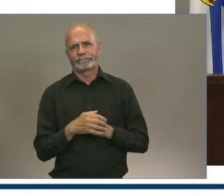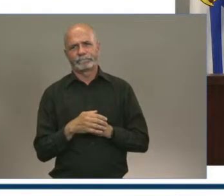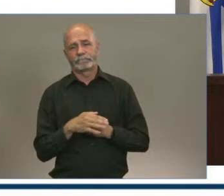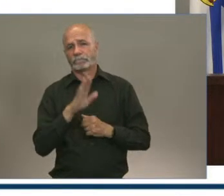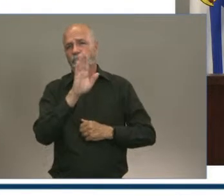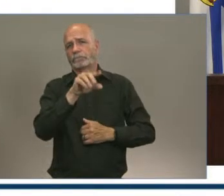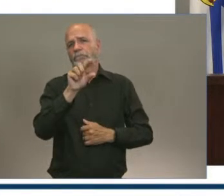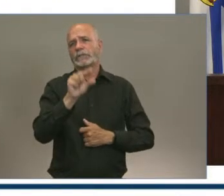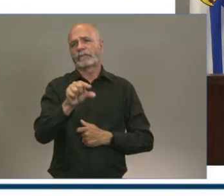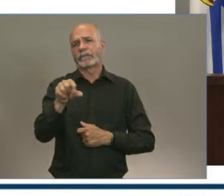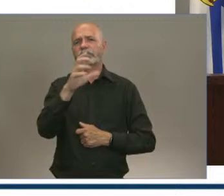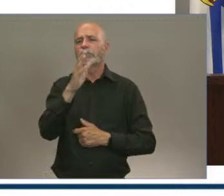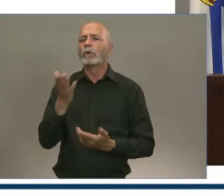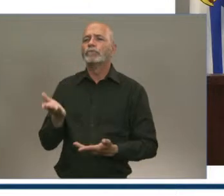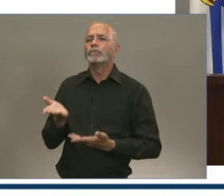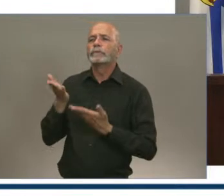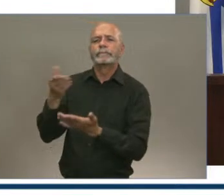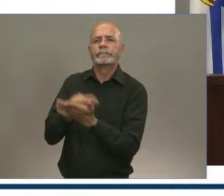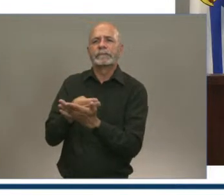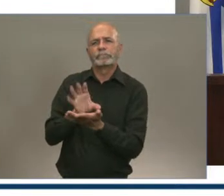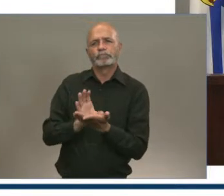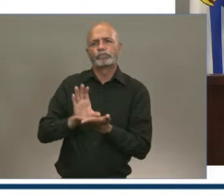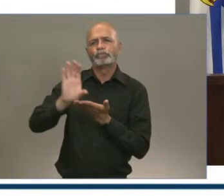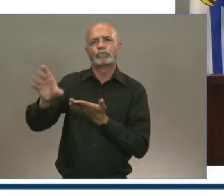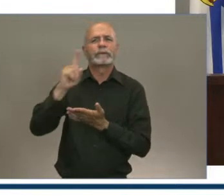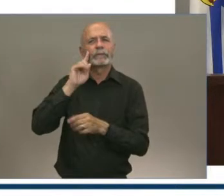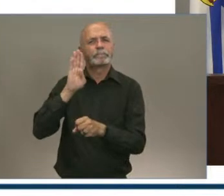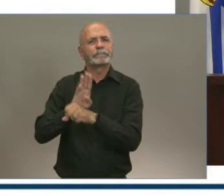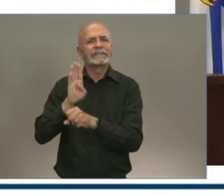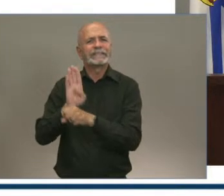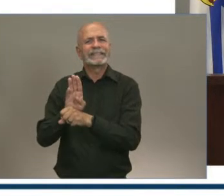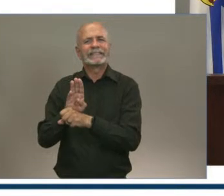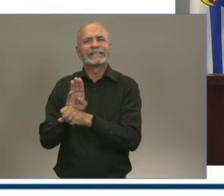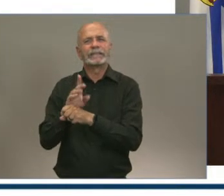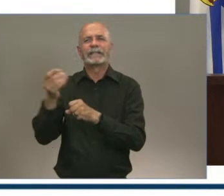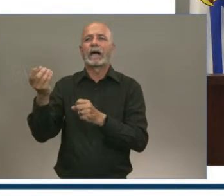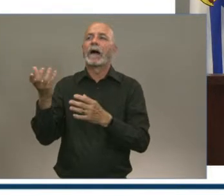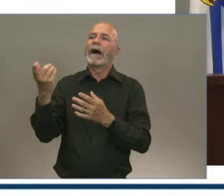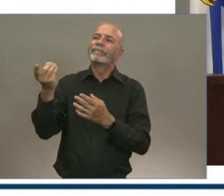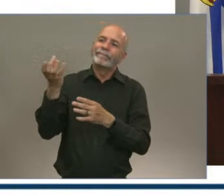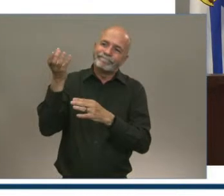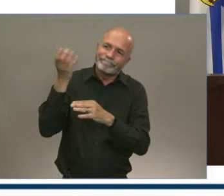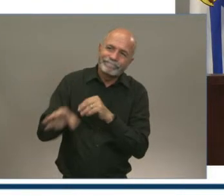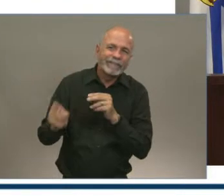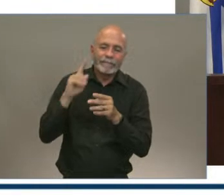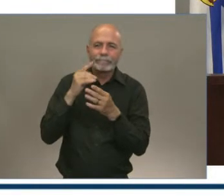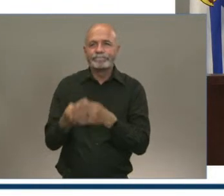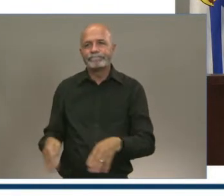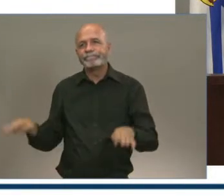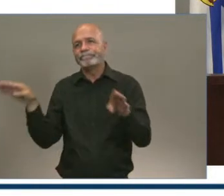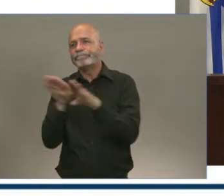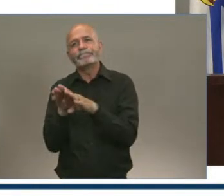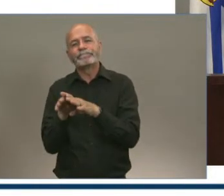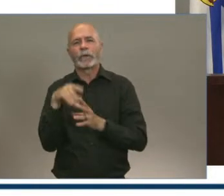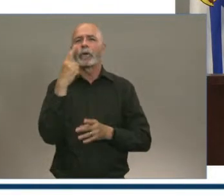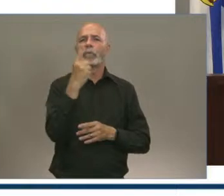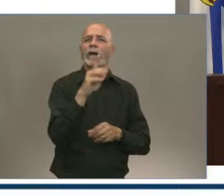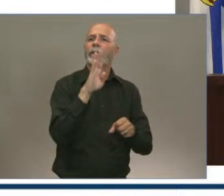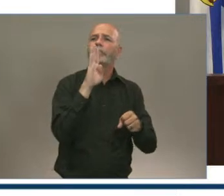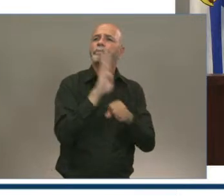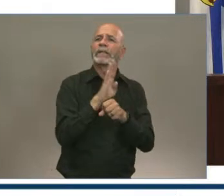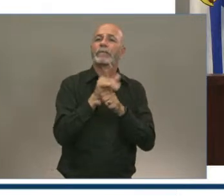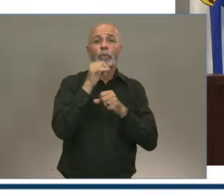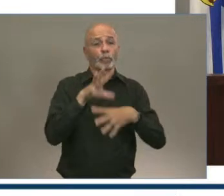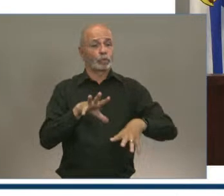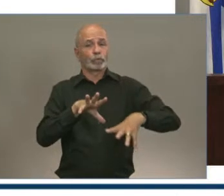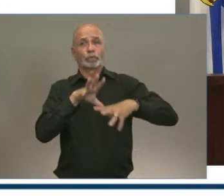businesses to try and compensate them for their losses for forcing them to close. One of those small business owners contacted me today to say they